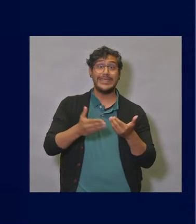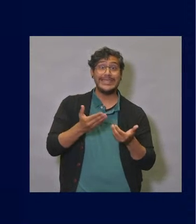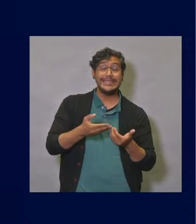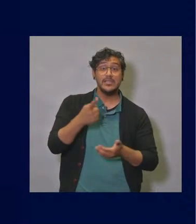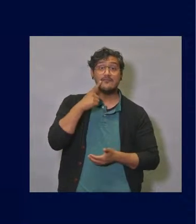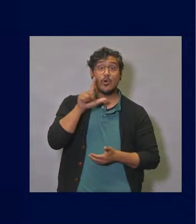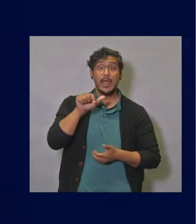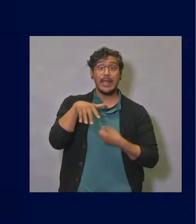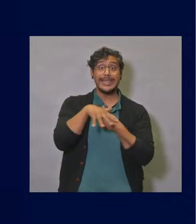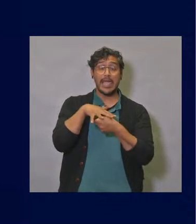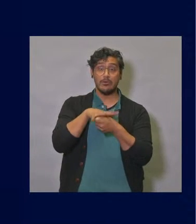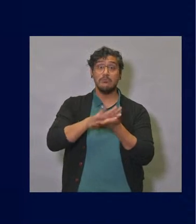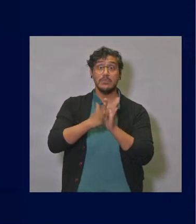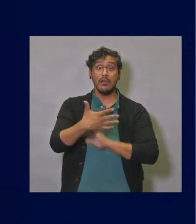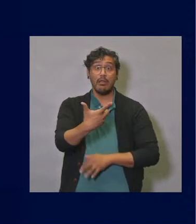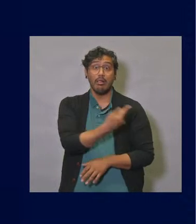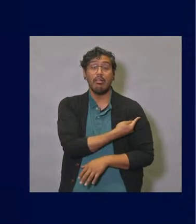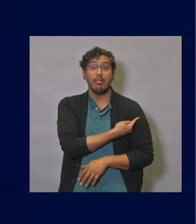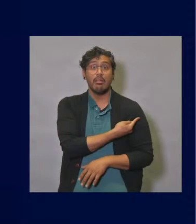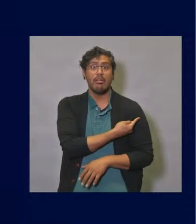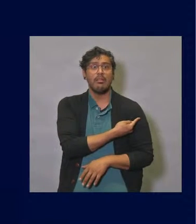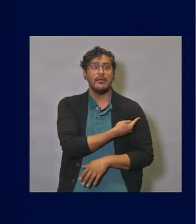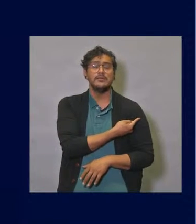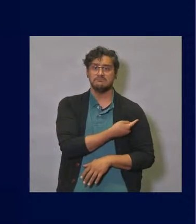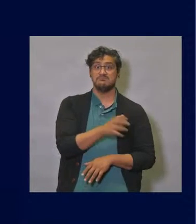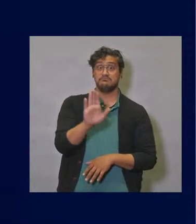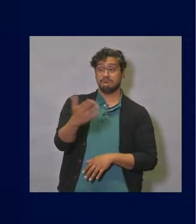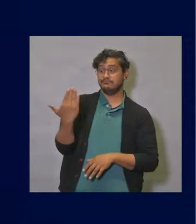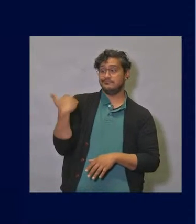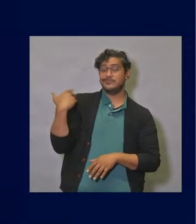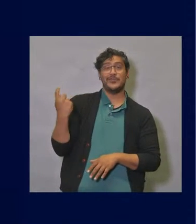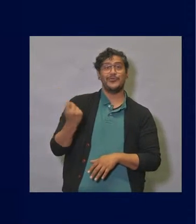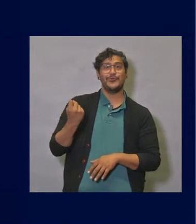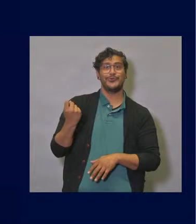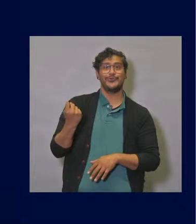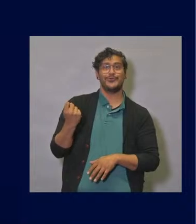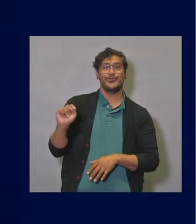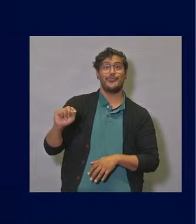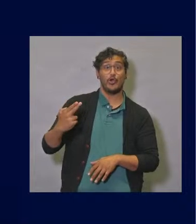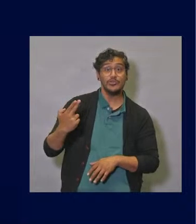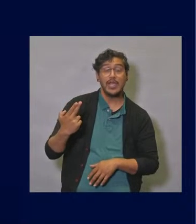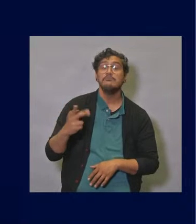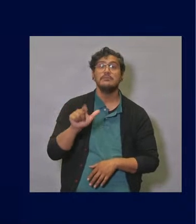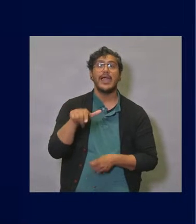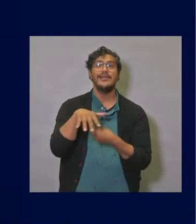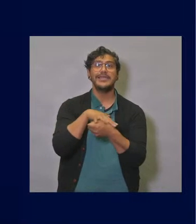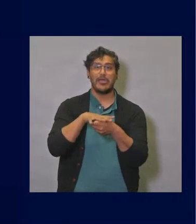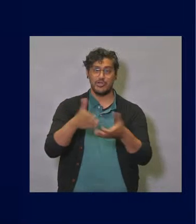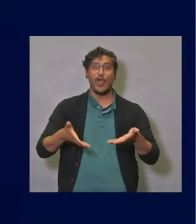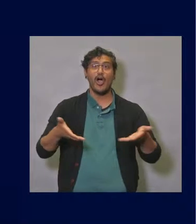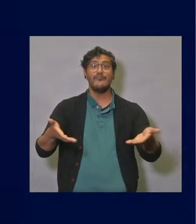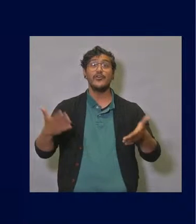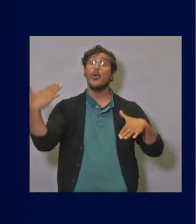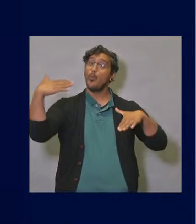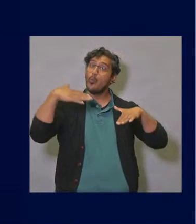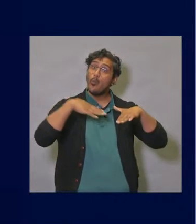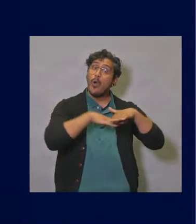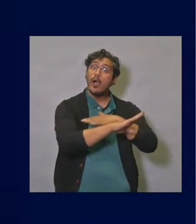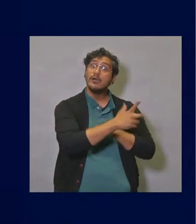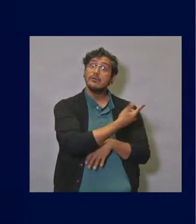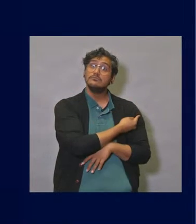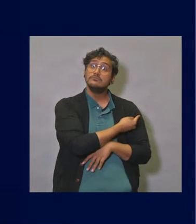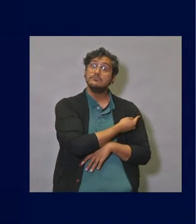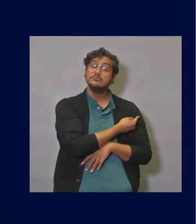residents to get vaccinated, since last Thursday, LA County has been offering walk-in vaccinations at all of our 8